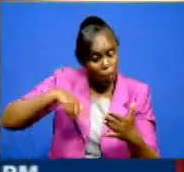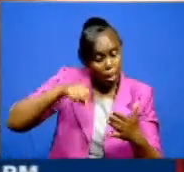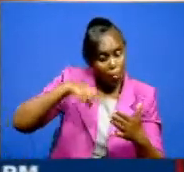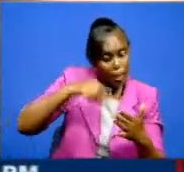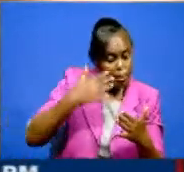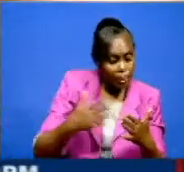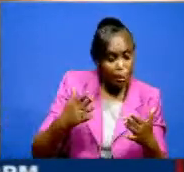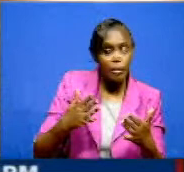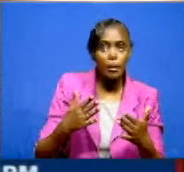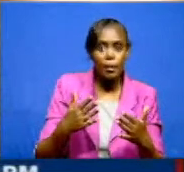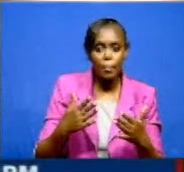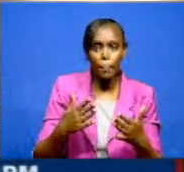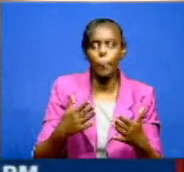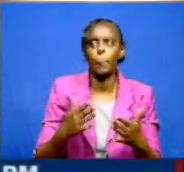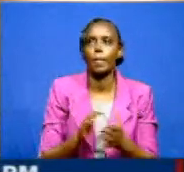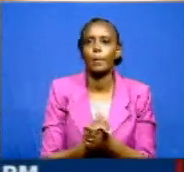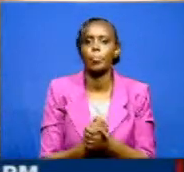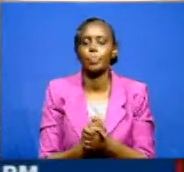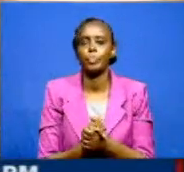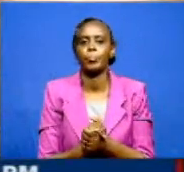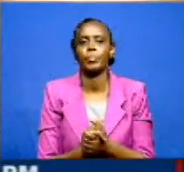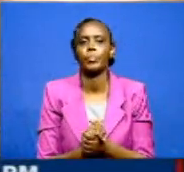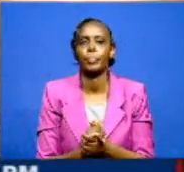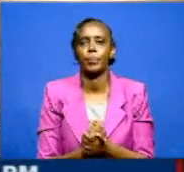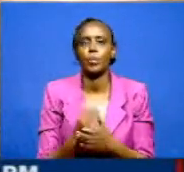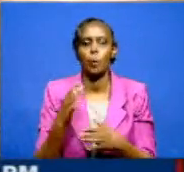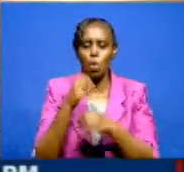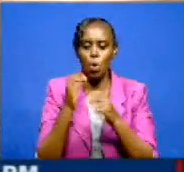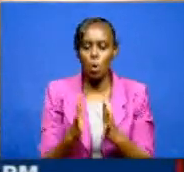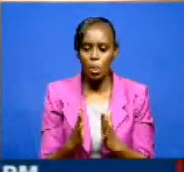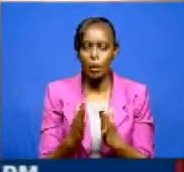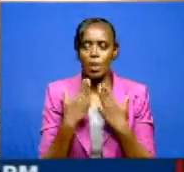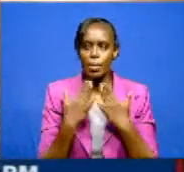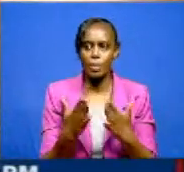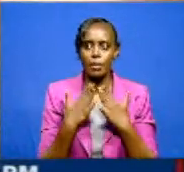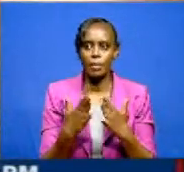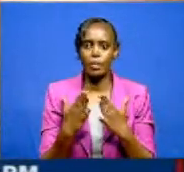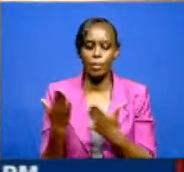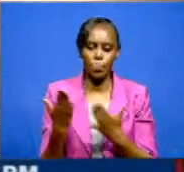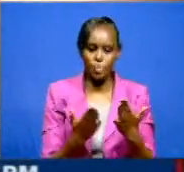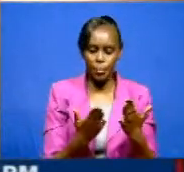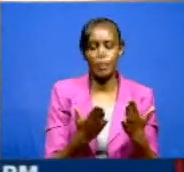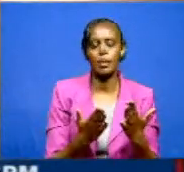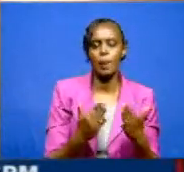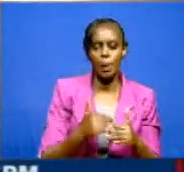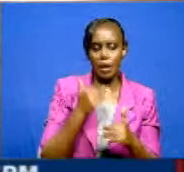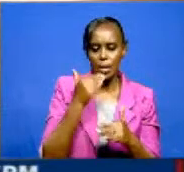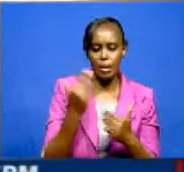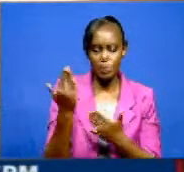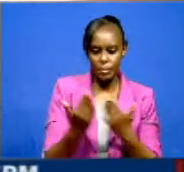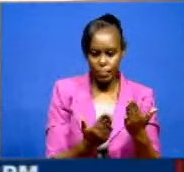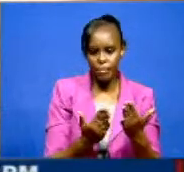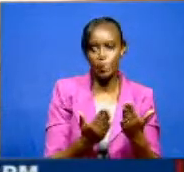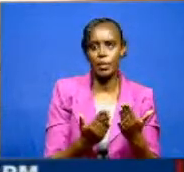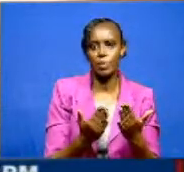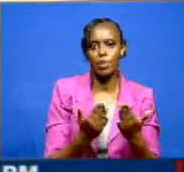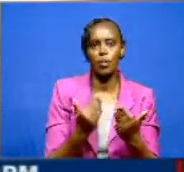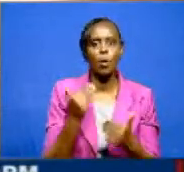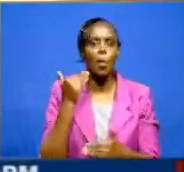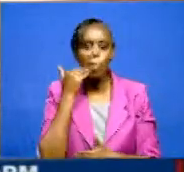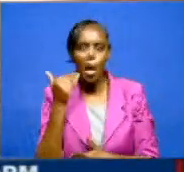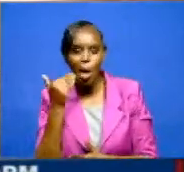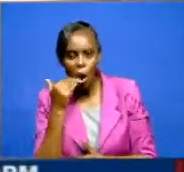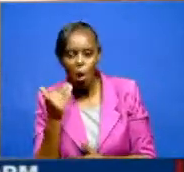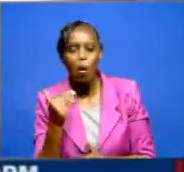modern urban agriculture. So we are stakeholders, and thank you for bringing this. I hope next you'll also bring one on the mangoes and the